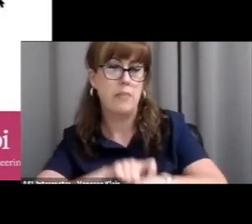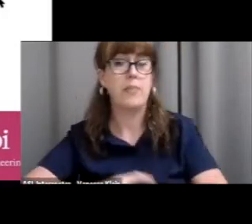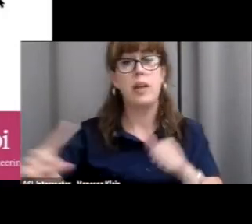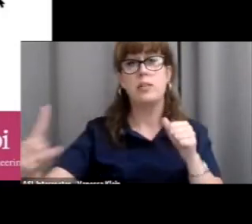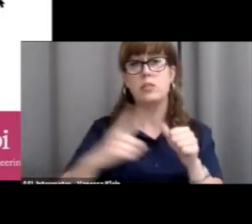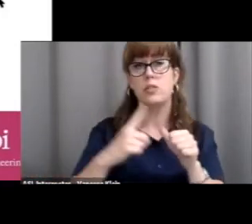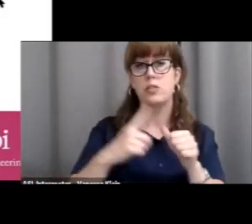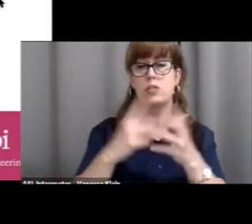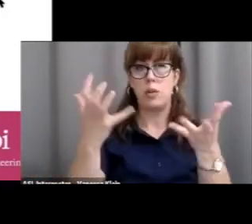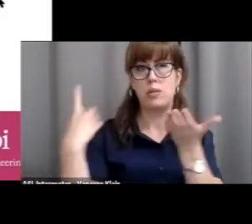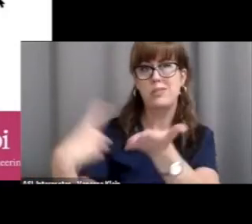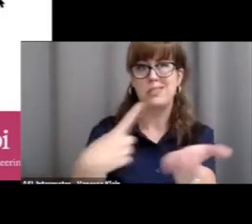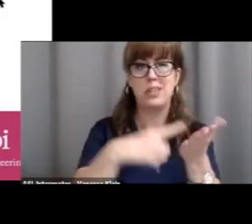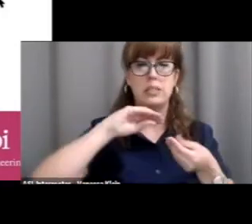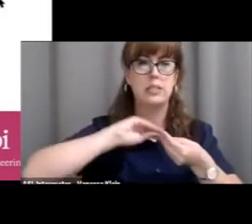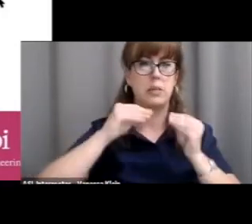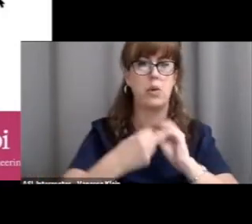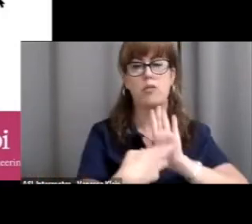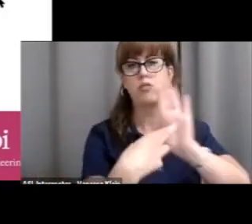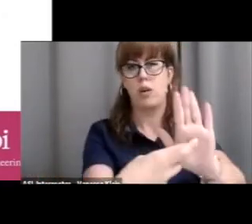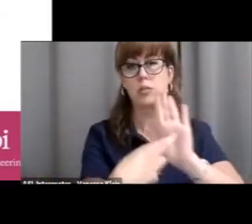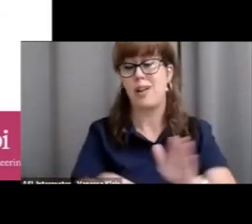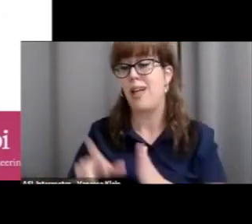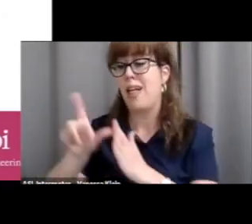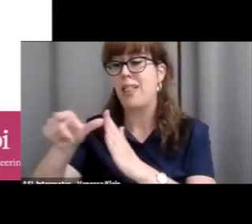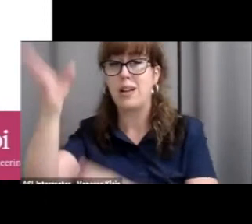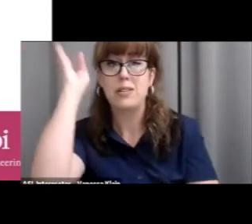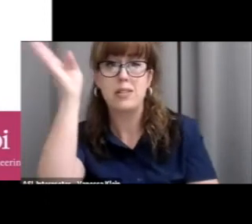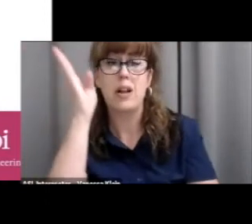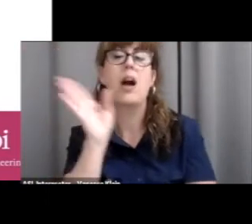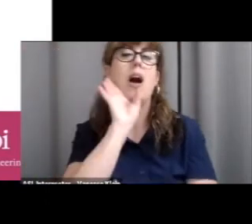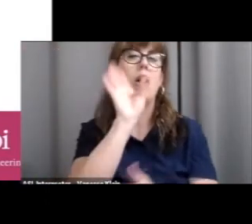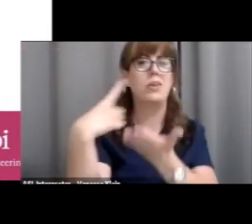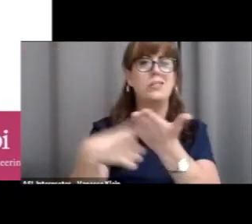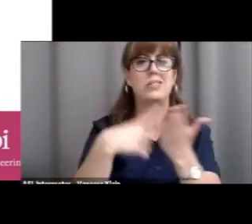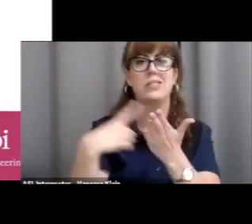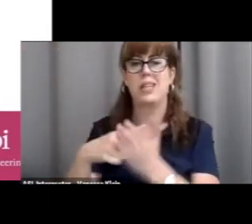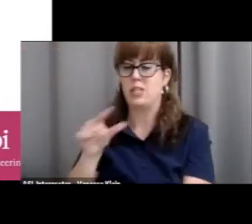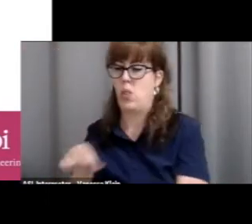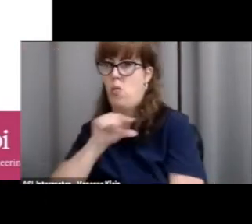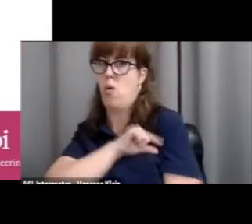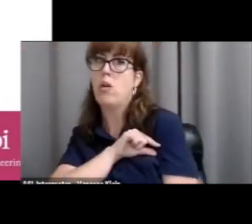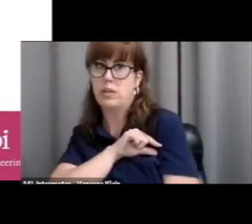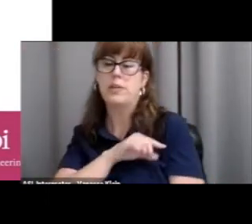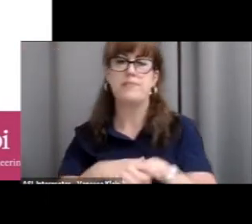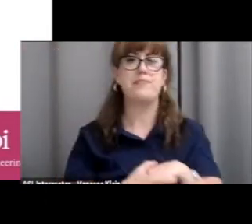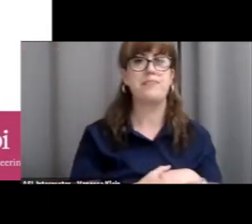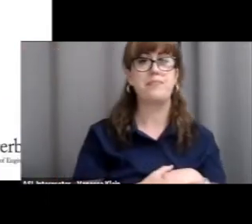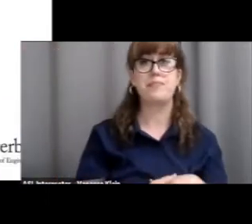So first I want to jump into the quantity of representation, and then later in the presentation, I will talk about the quality of representation.